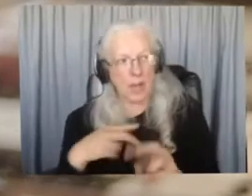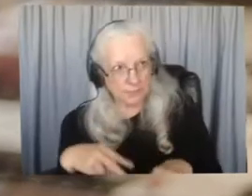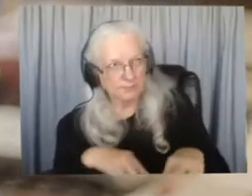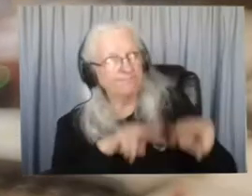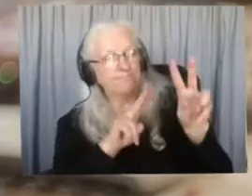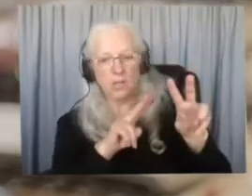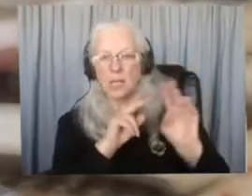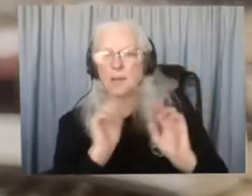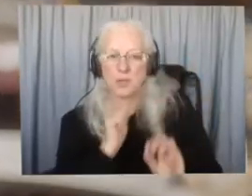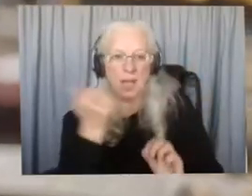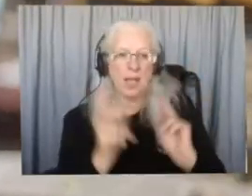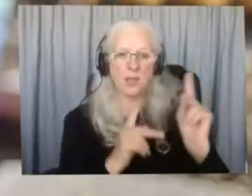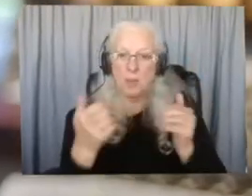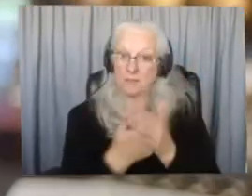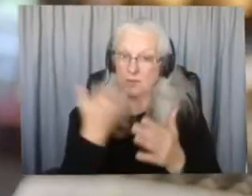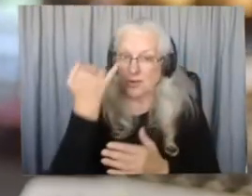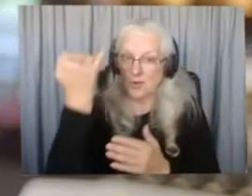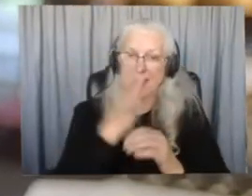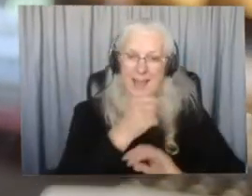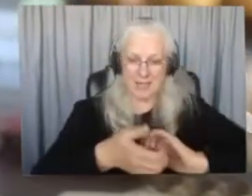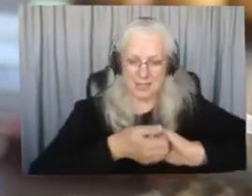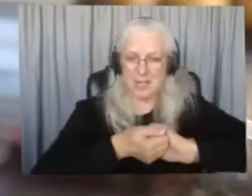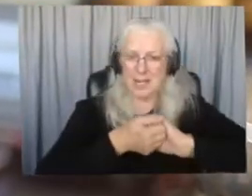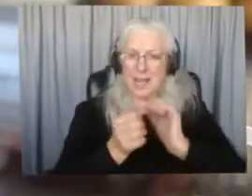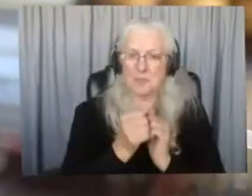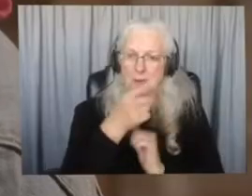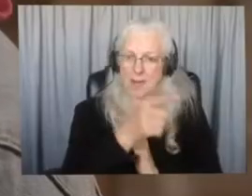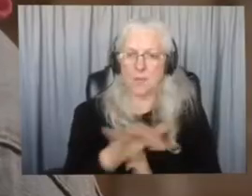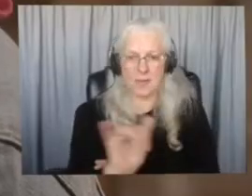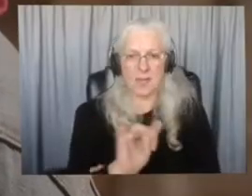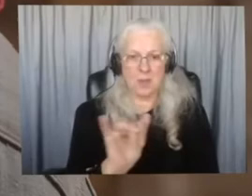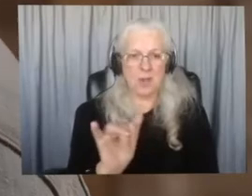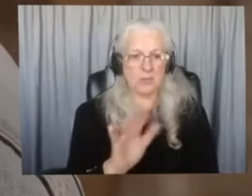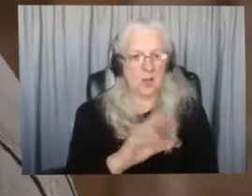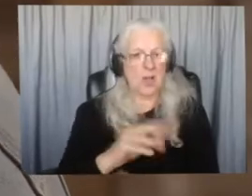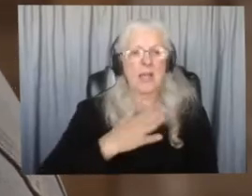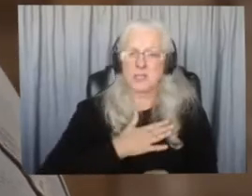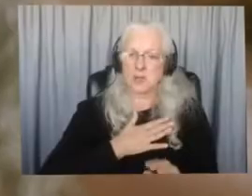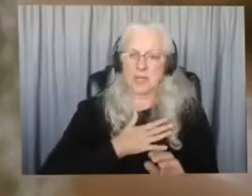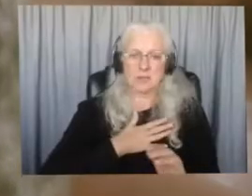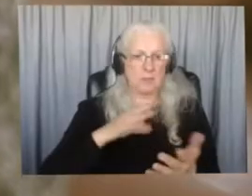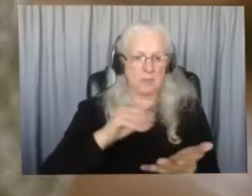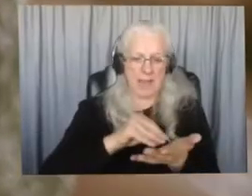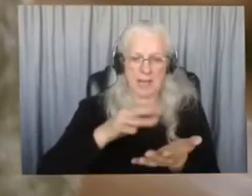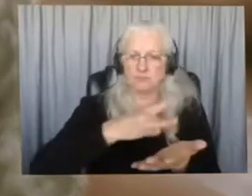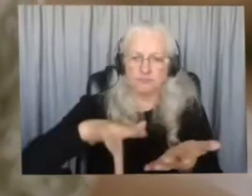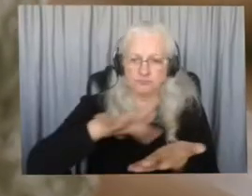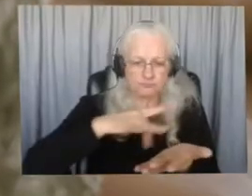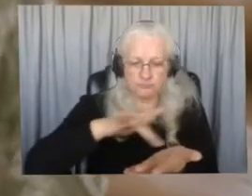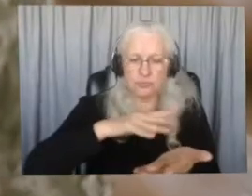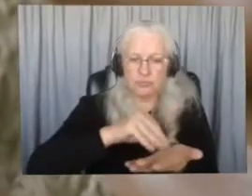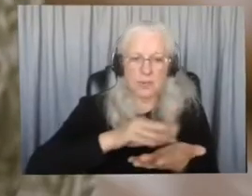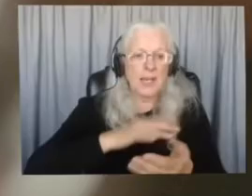to collaborate with them as well. That's what, you know, my whole album is about. It's a lot of collaboration.